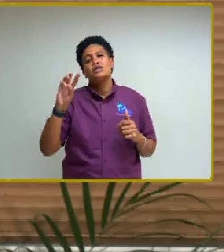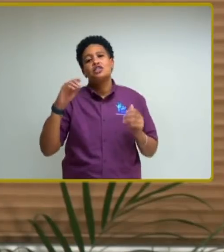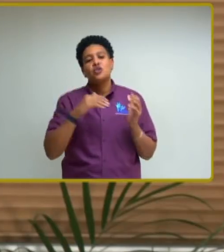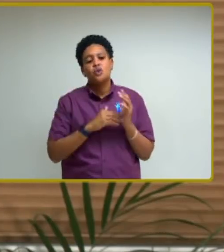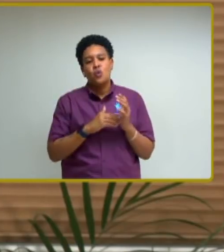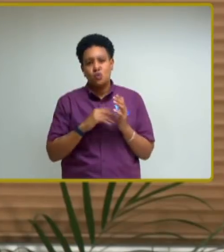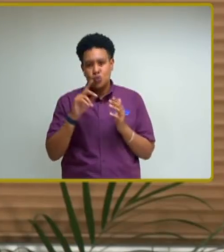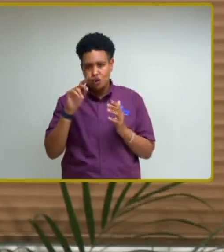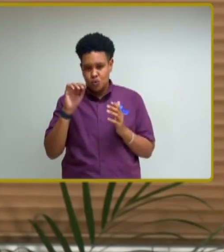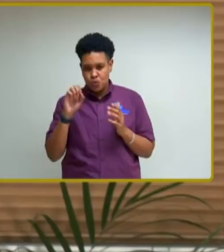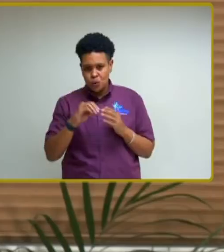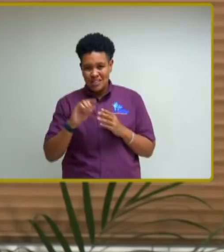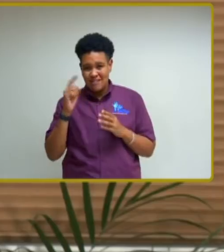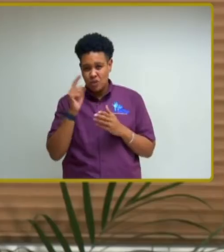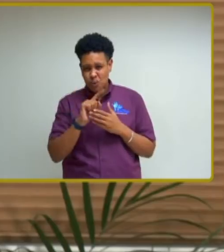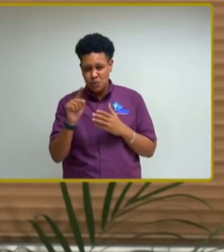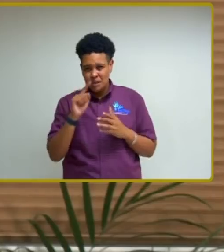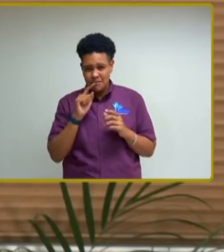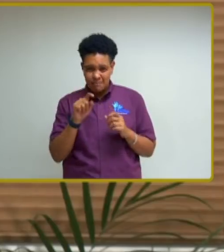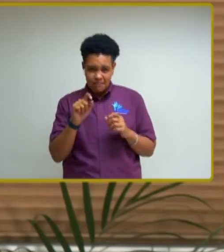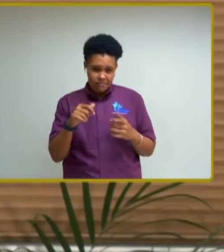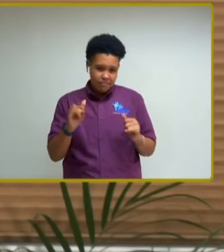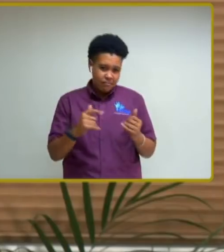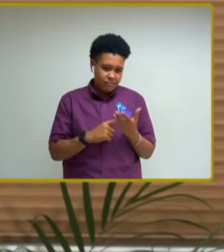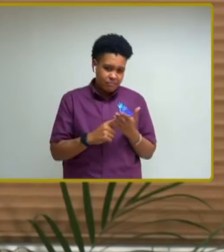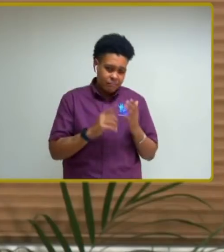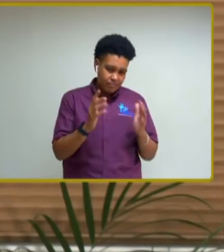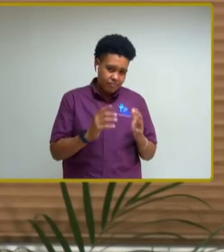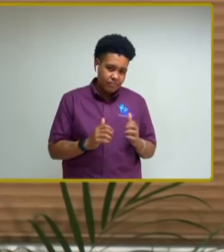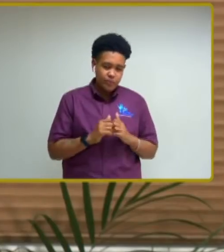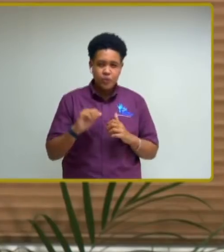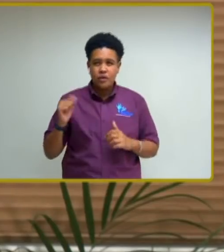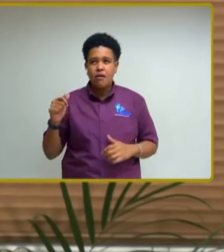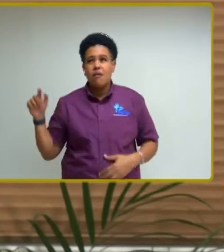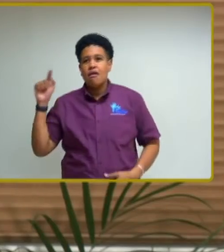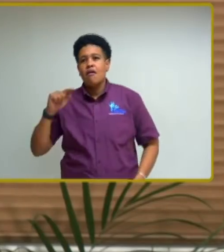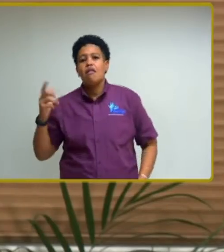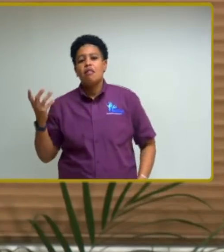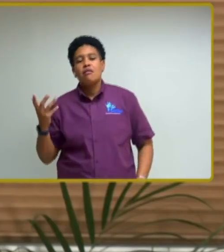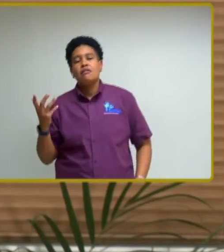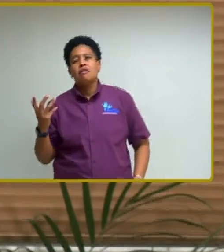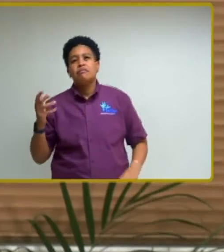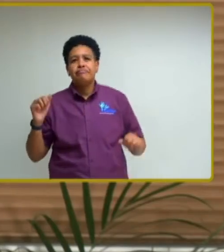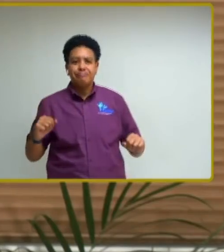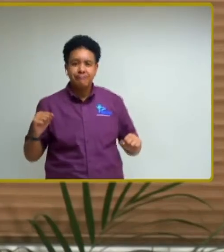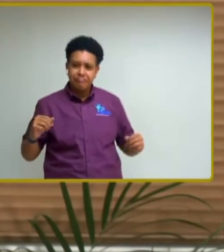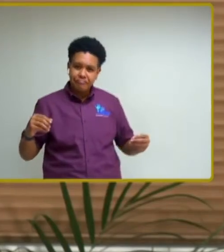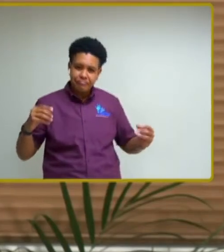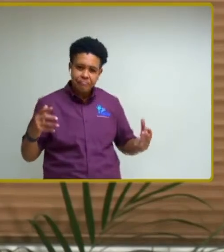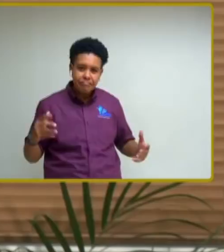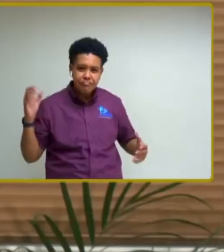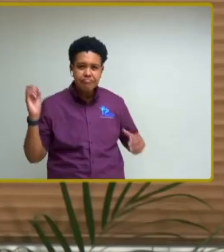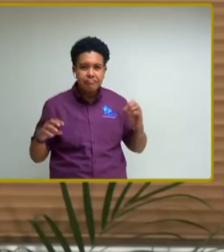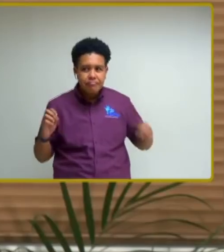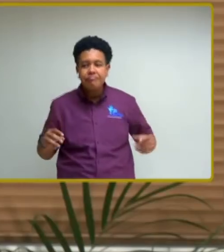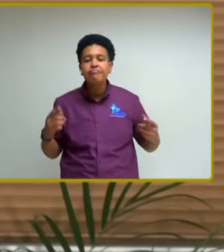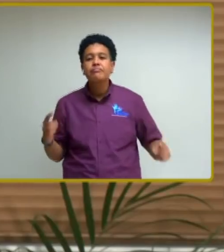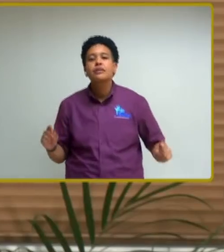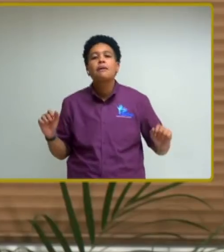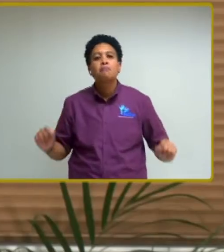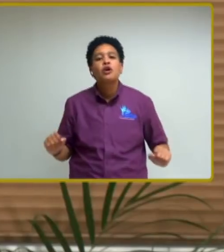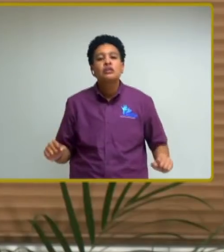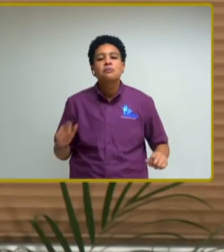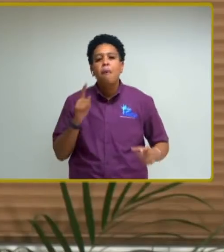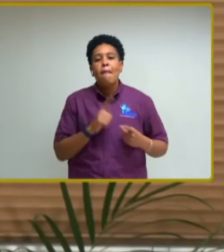April. And there are discussions taking place with a number of other possible suppliers